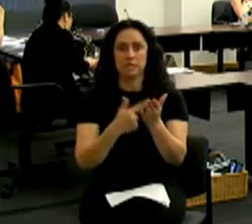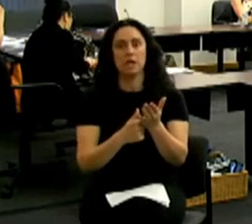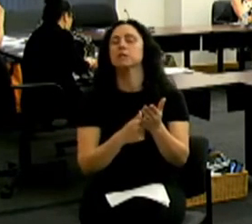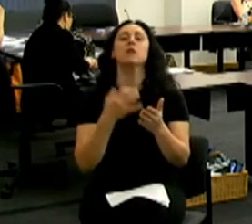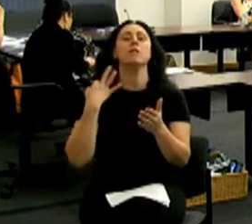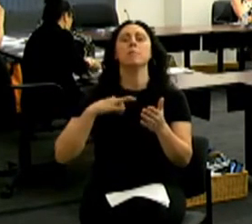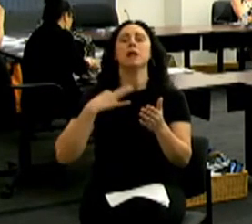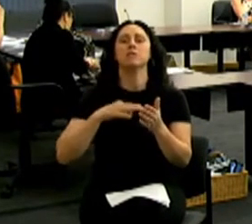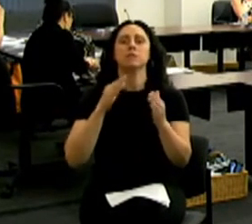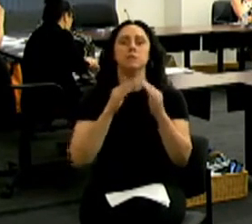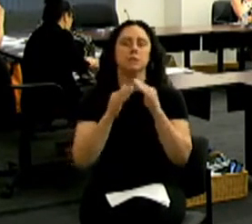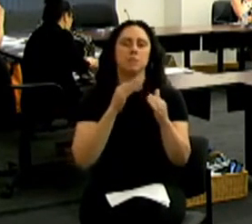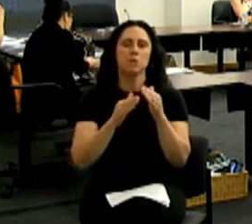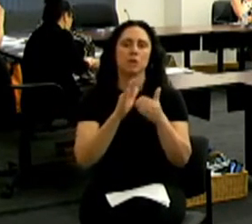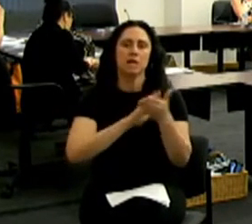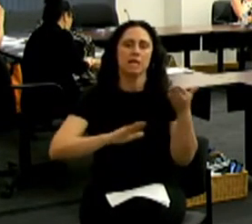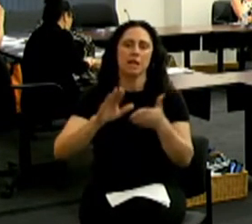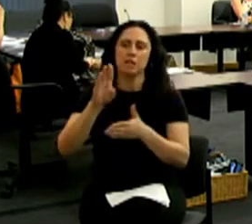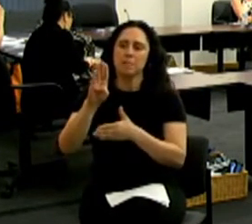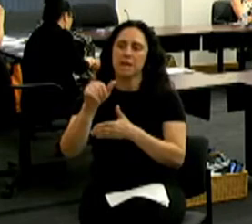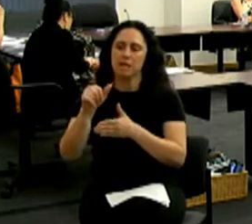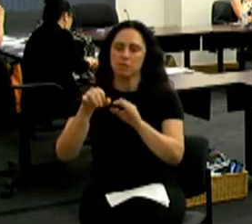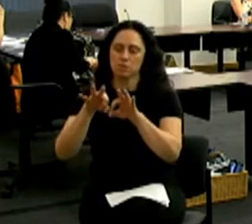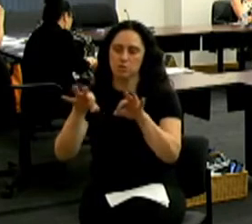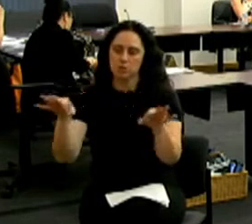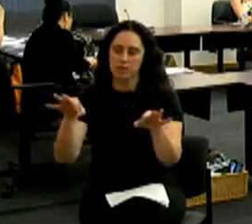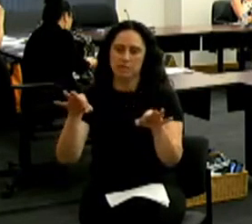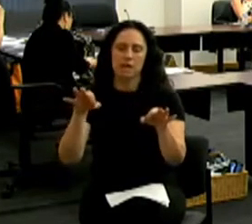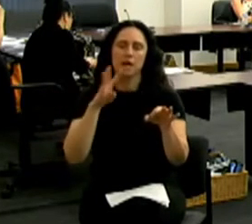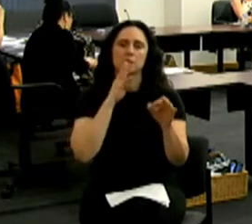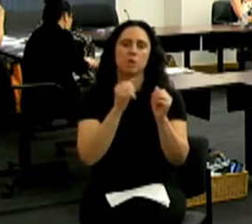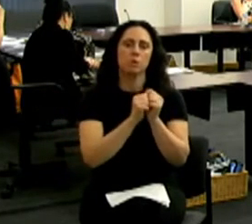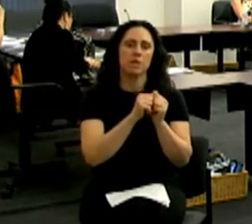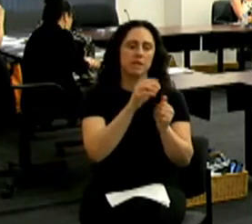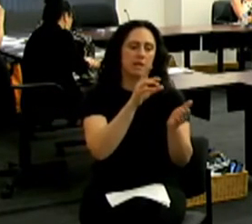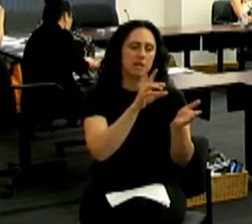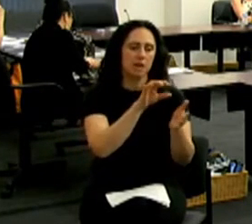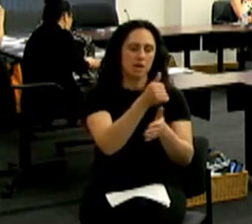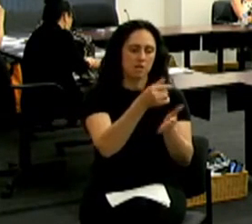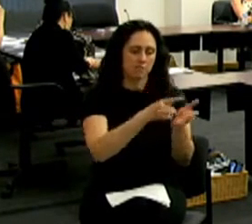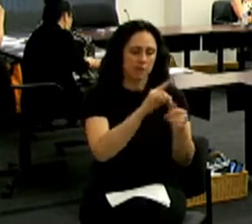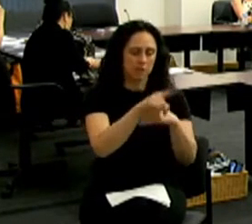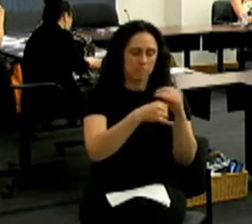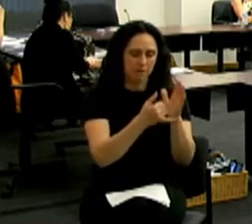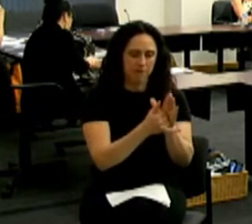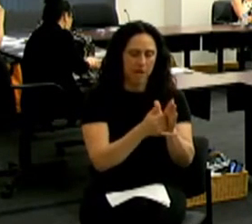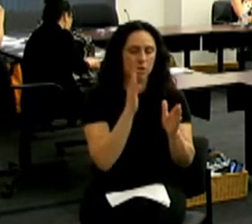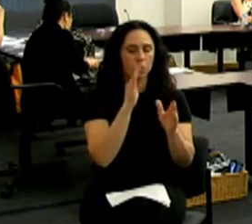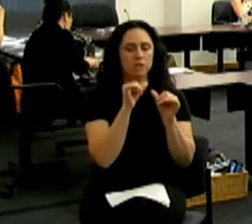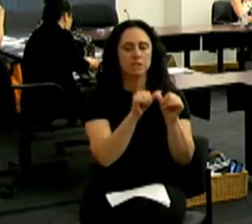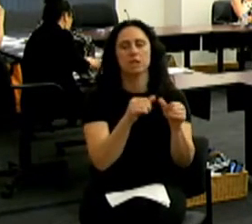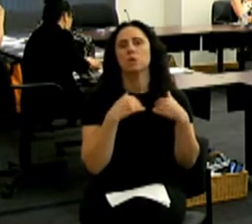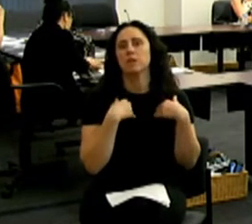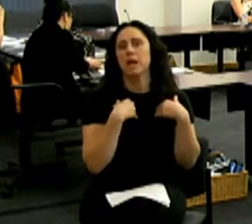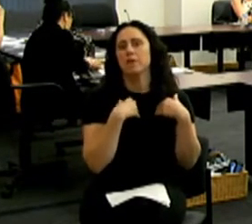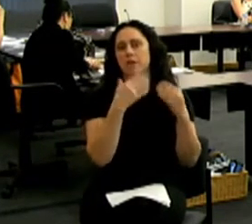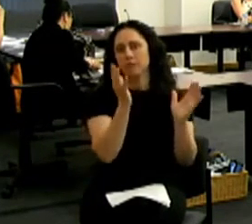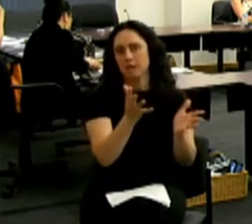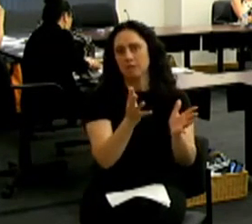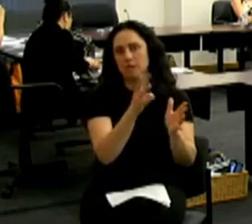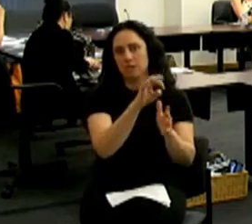of community college baccalaureate degrees, and I know I've spoken with Dr. Namuo about this, and we'll continue to have those conversations at the Illinois state